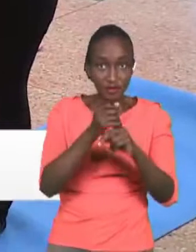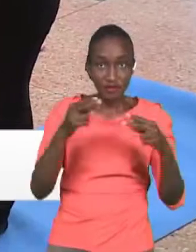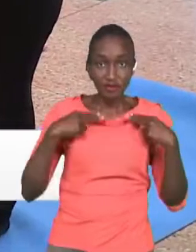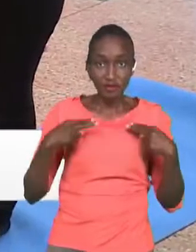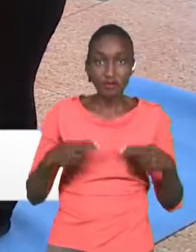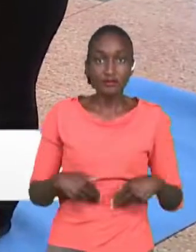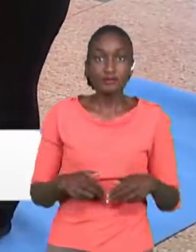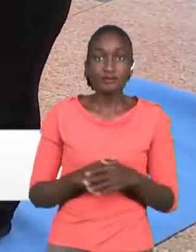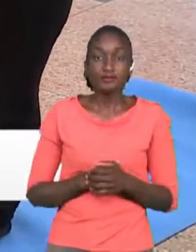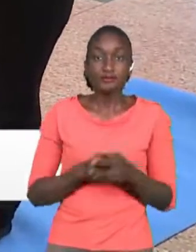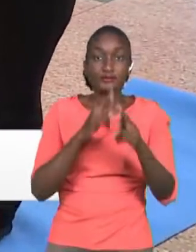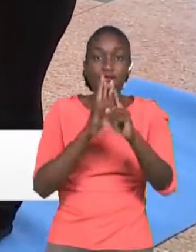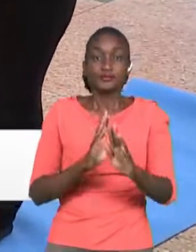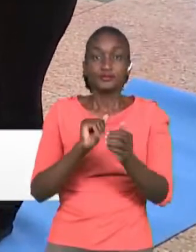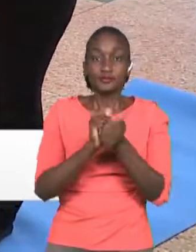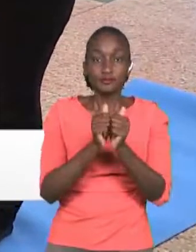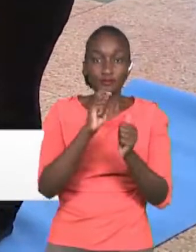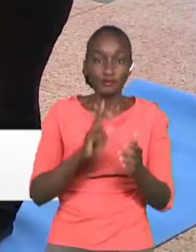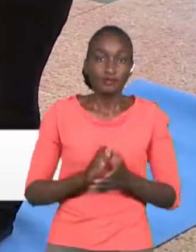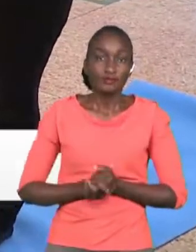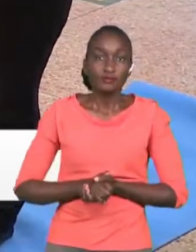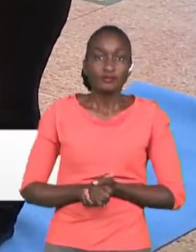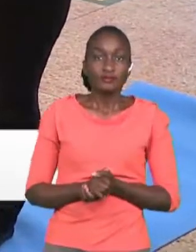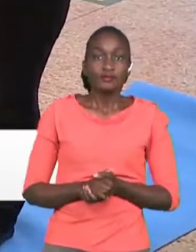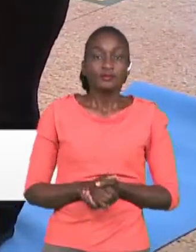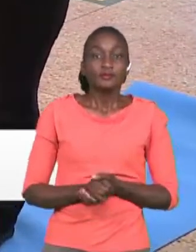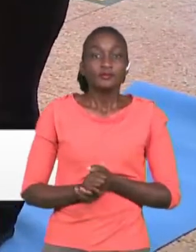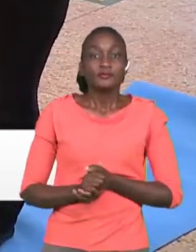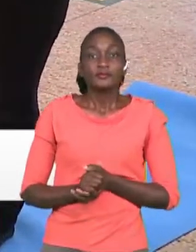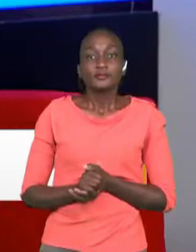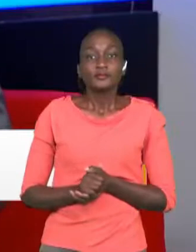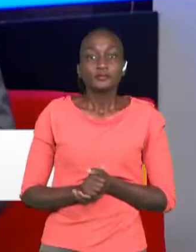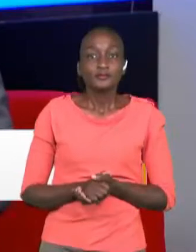humanity. Salome Mwirore, Switch TV.